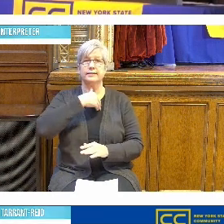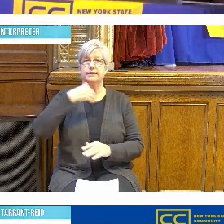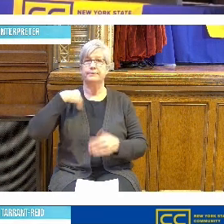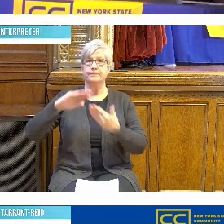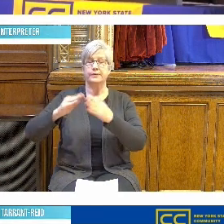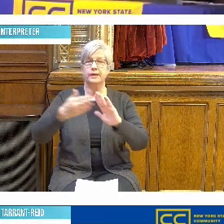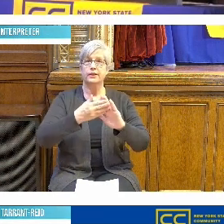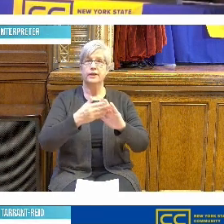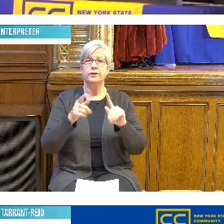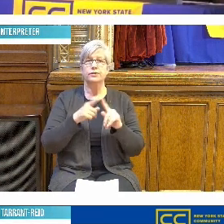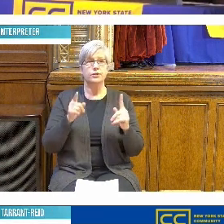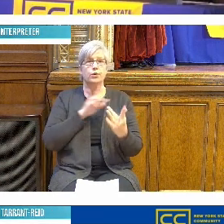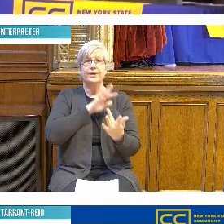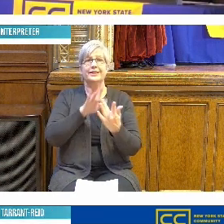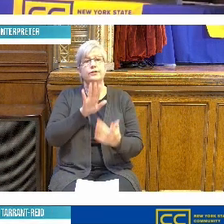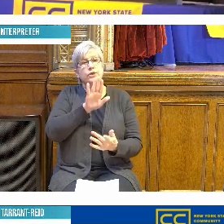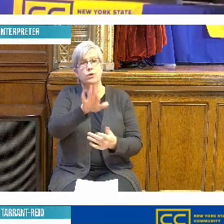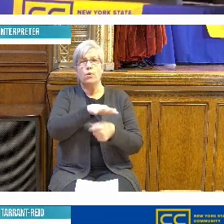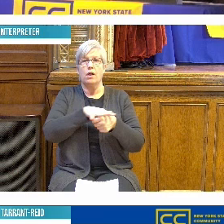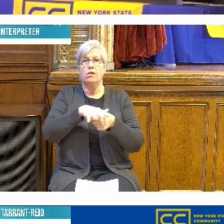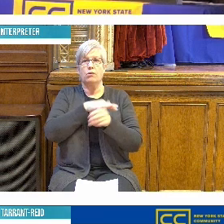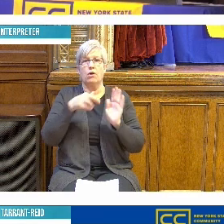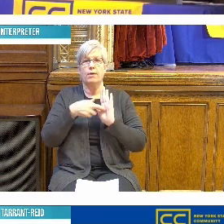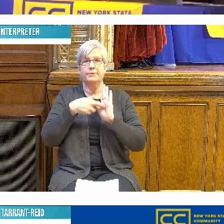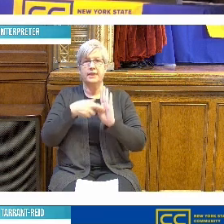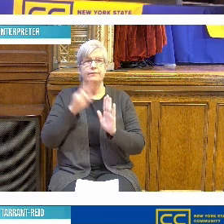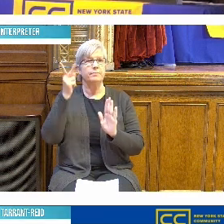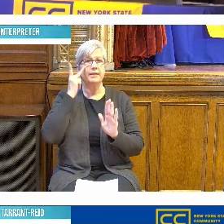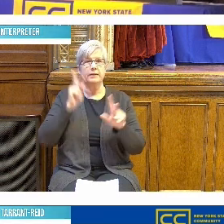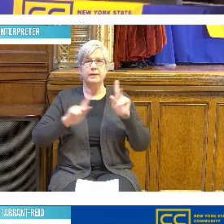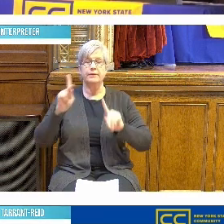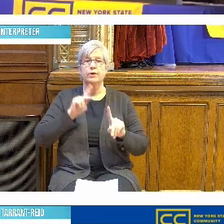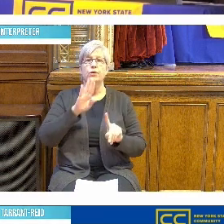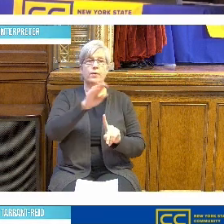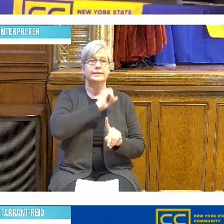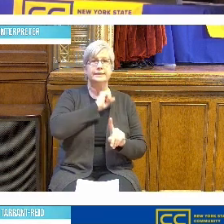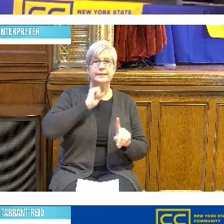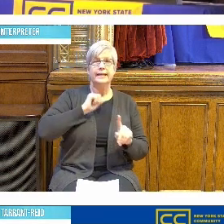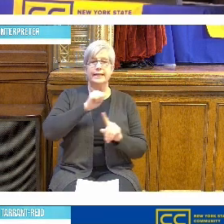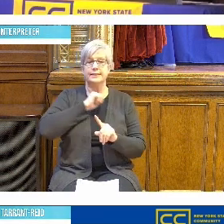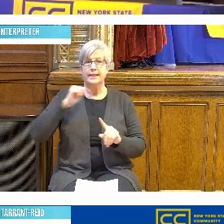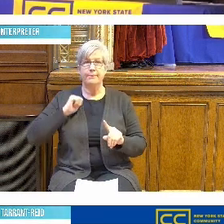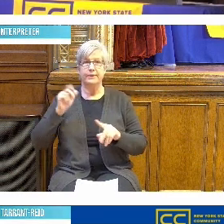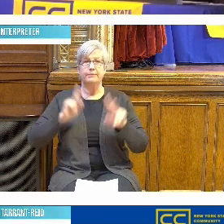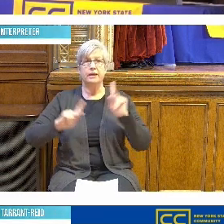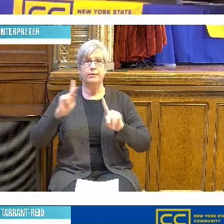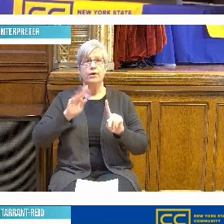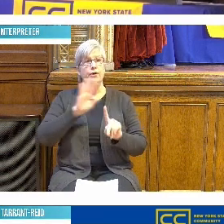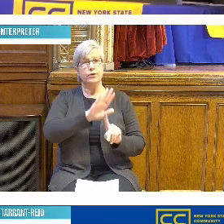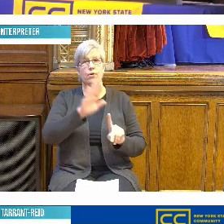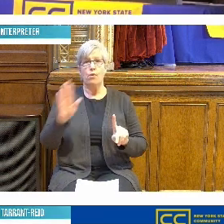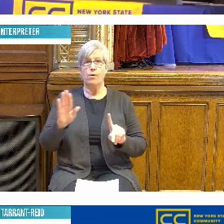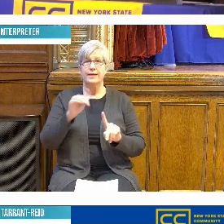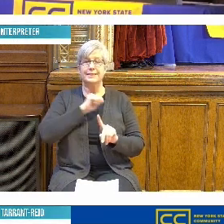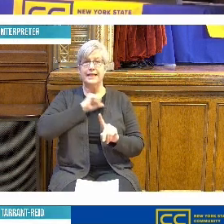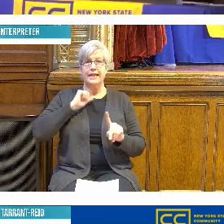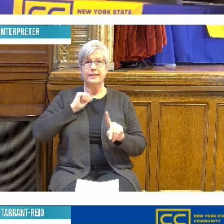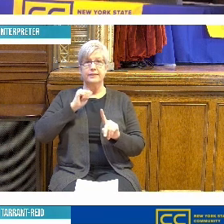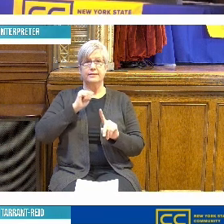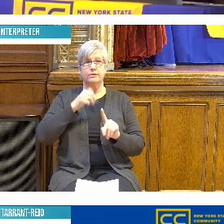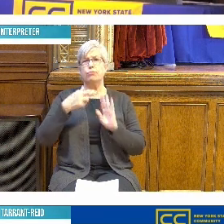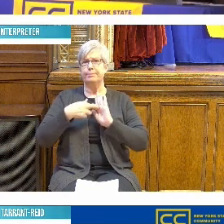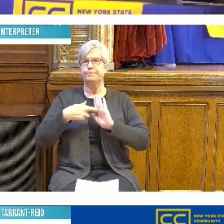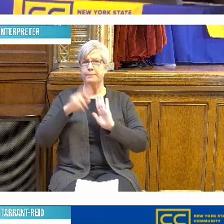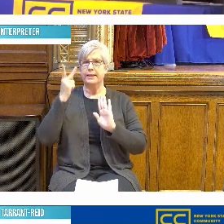to reach out to your elected officials, and I'm talking about your state and assembly, your Senate and Assembly,